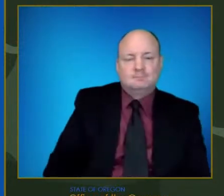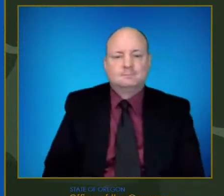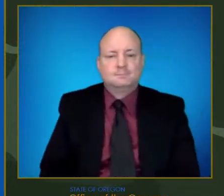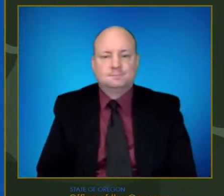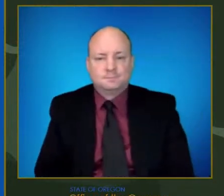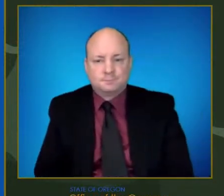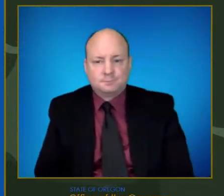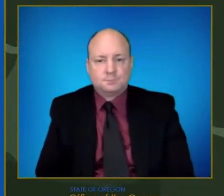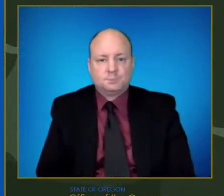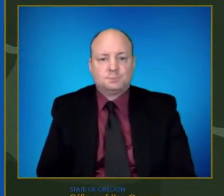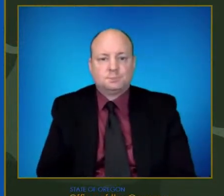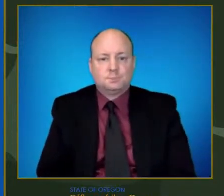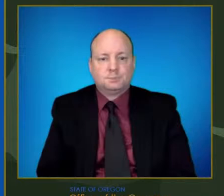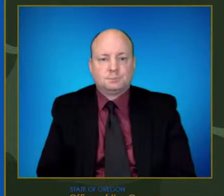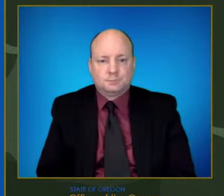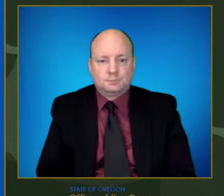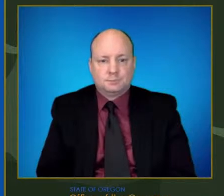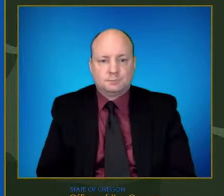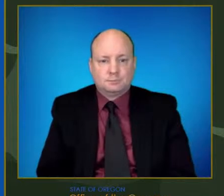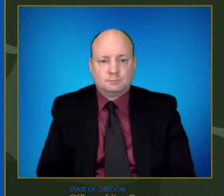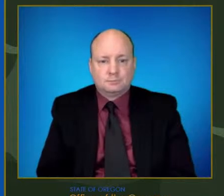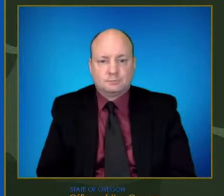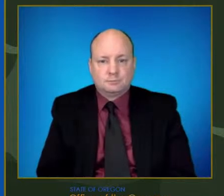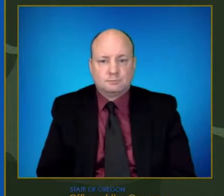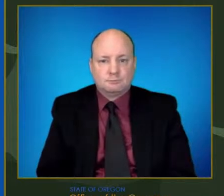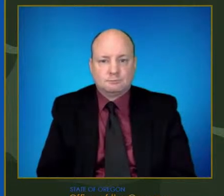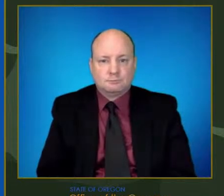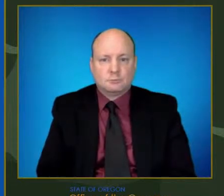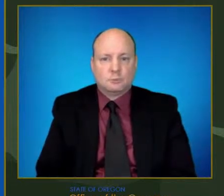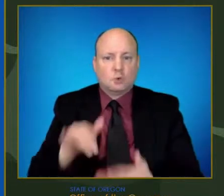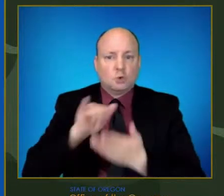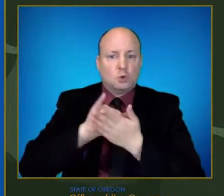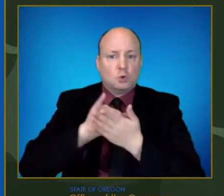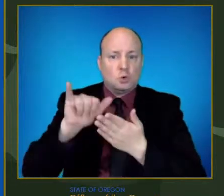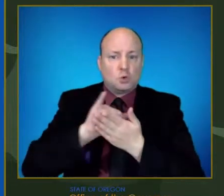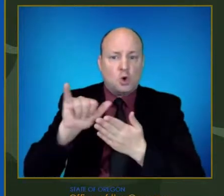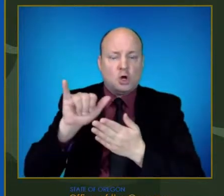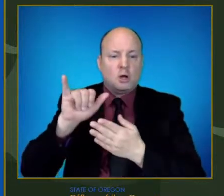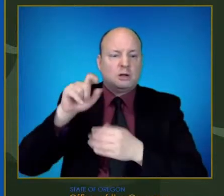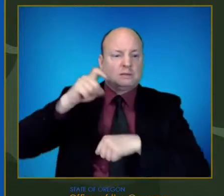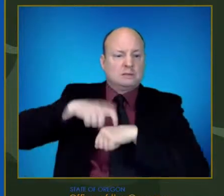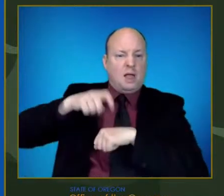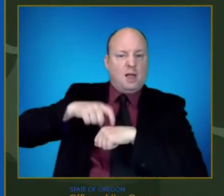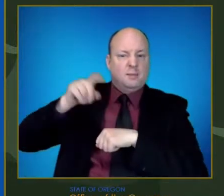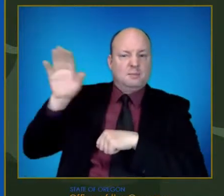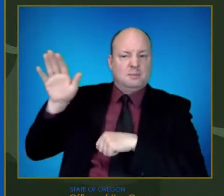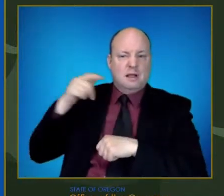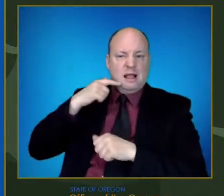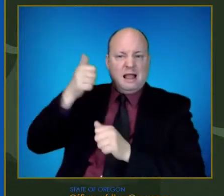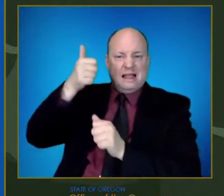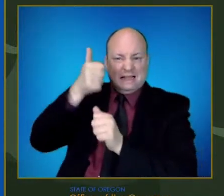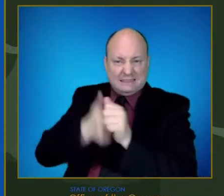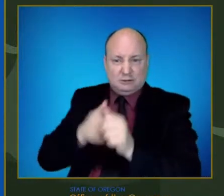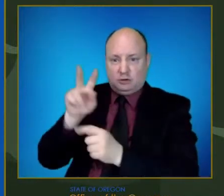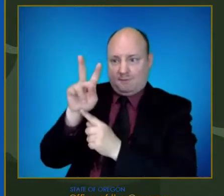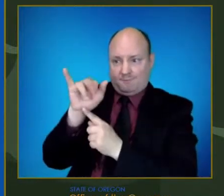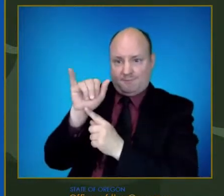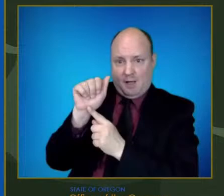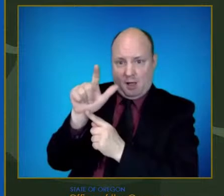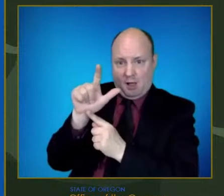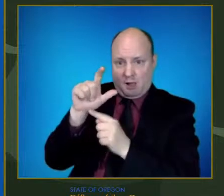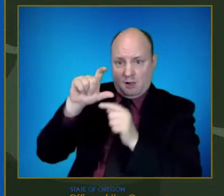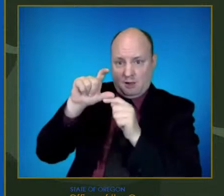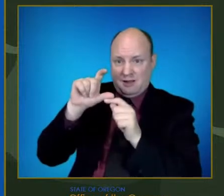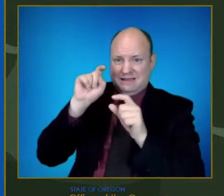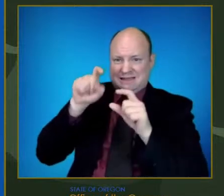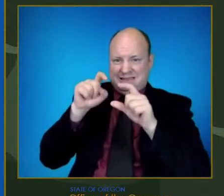first, according to the New York Times today, that they're to put more vaccine into each vial. So, but we can come back